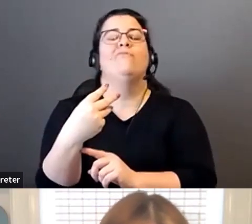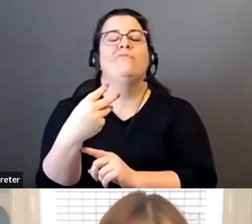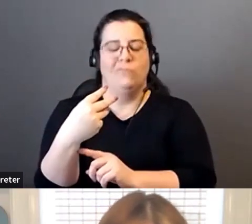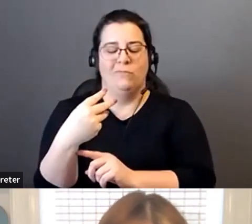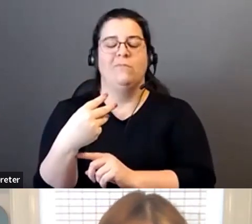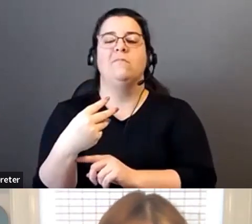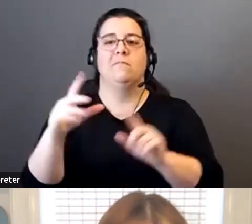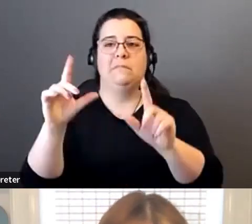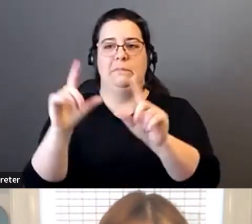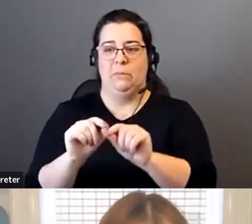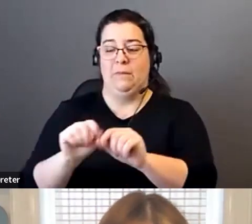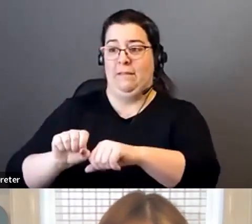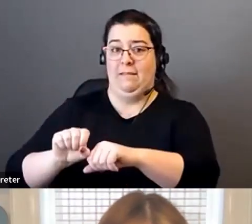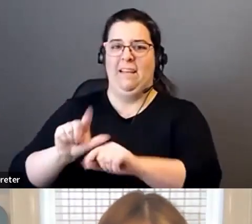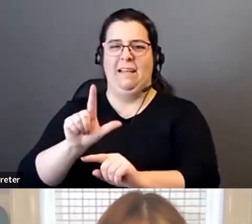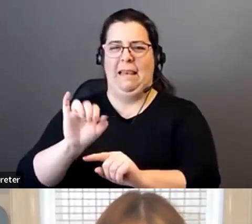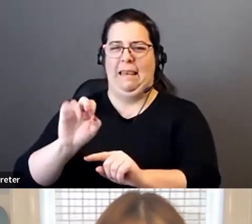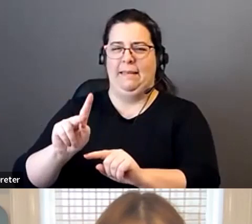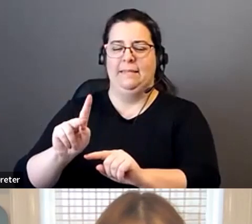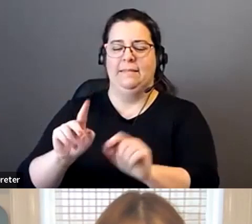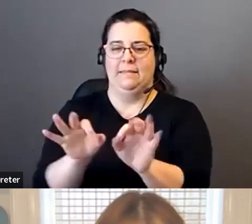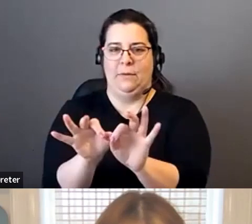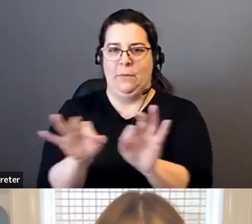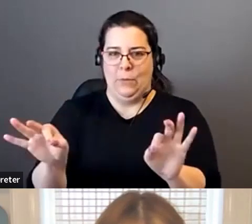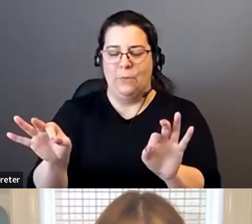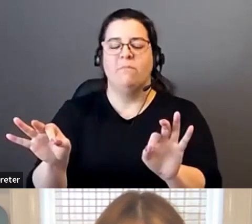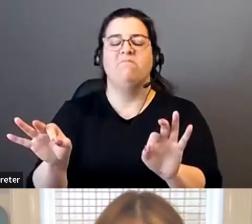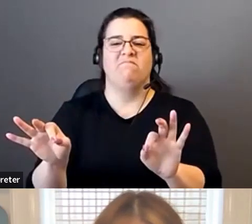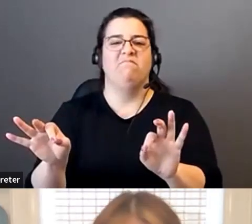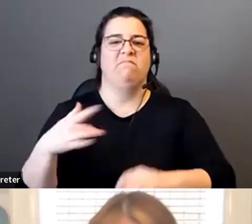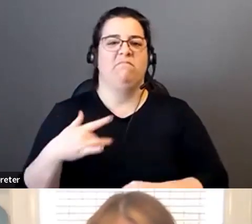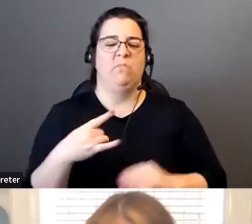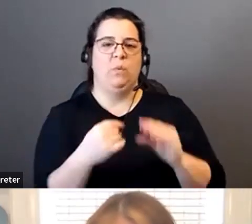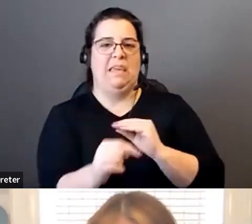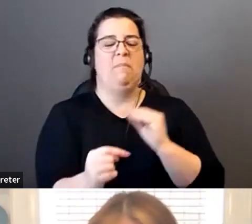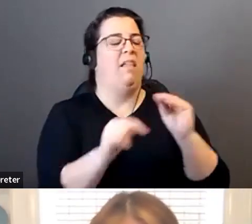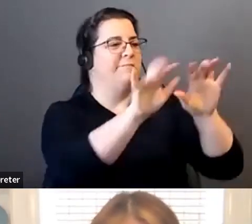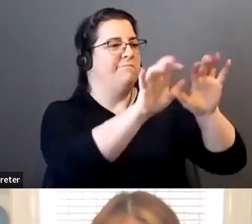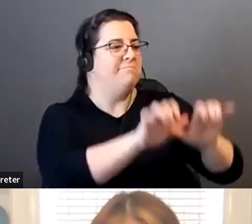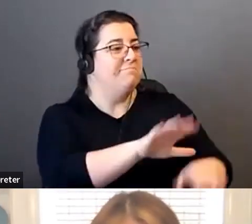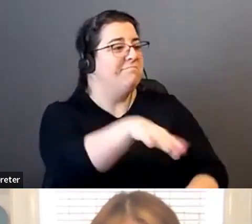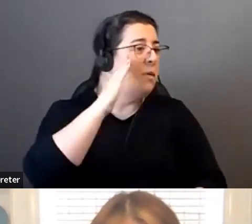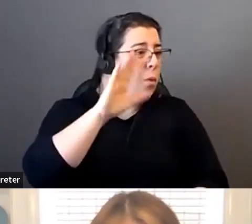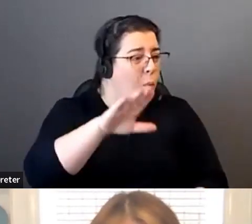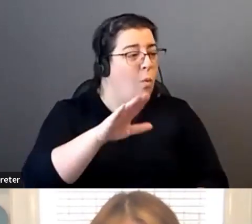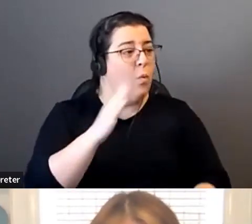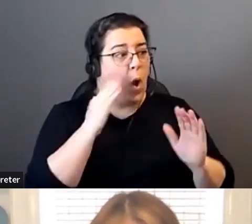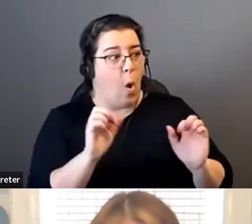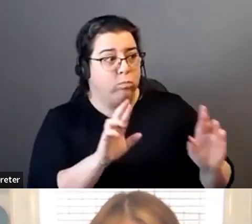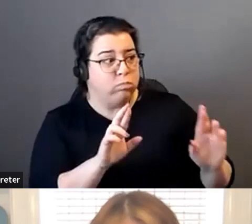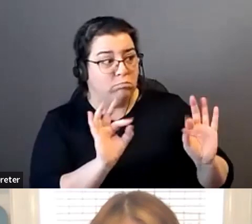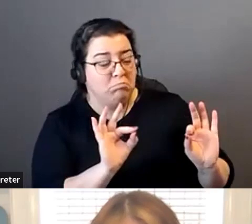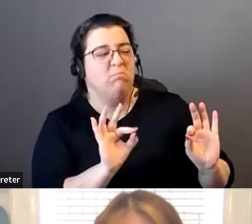get the link. And what I like to do is say, hey, hope you're doing okay. I've just sent you a really quick video for you to